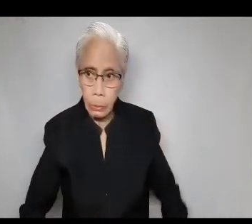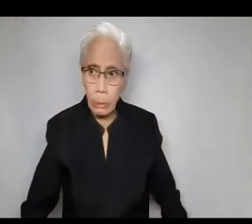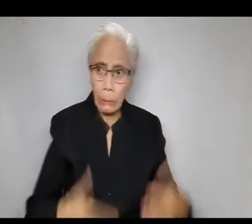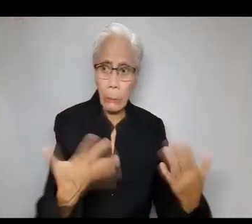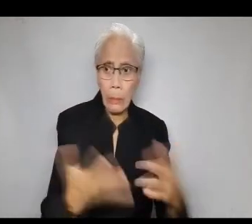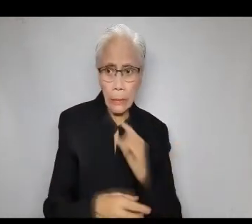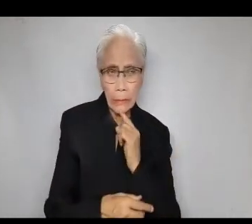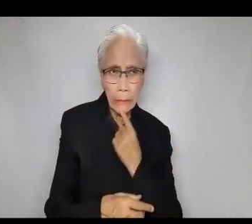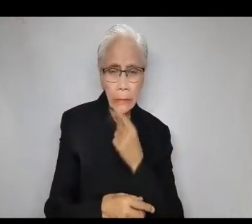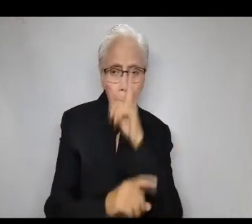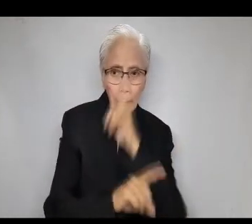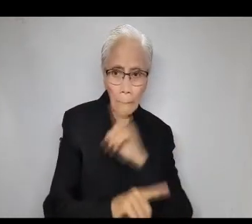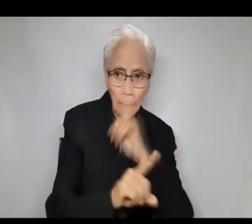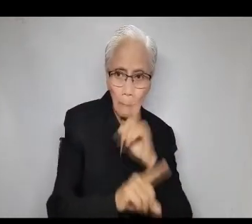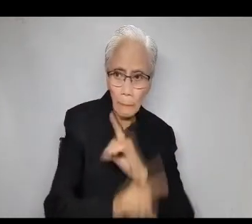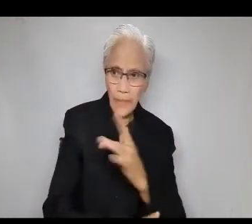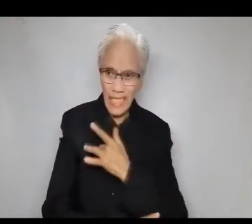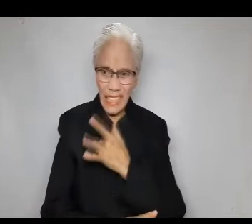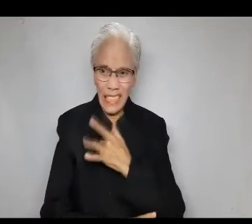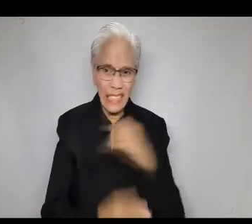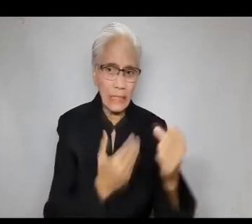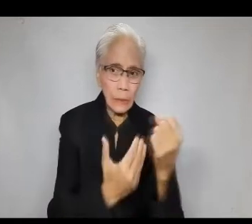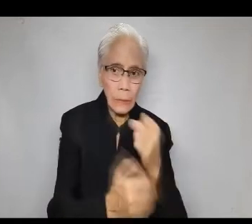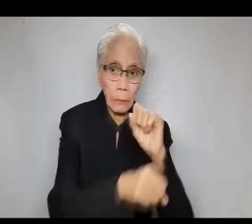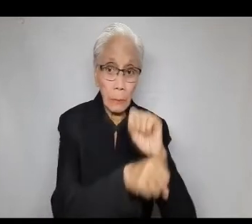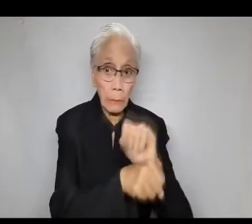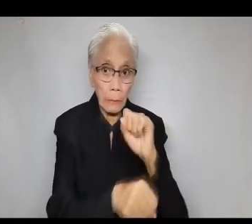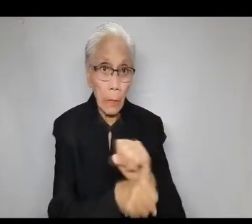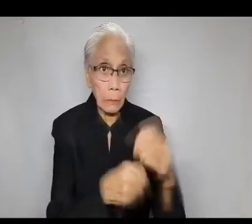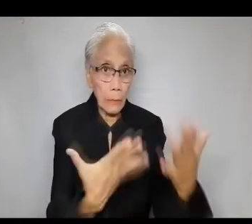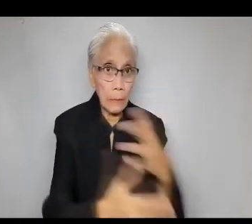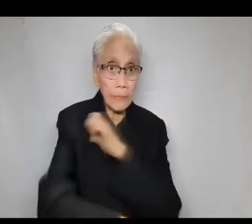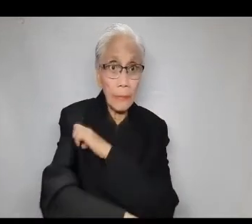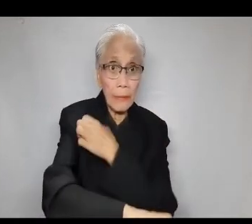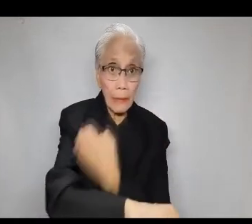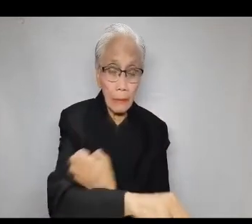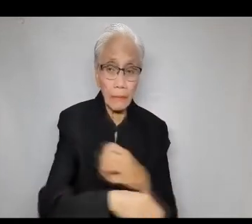severe melancholy, the feeling that the simplest tasks take the mightiest effort.